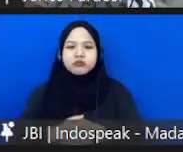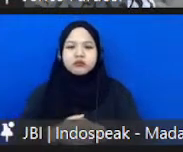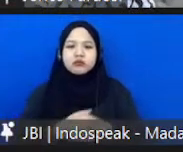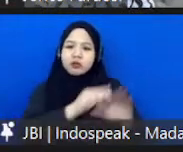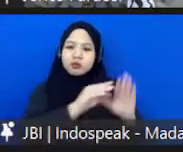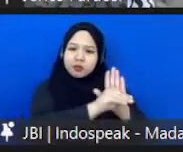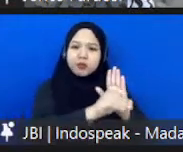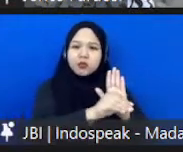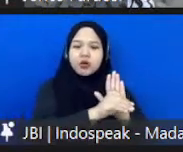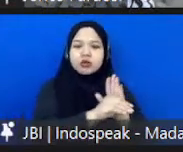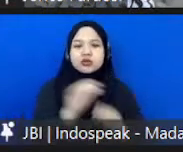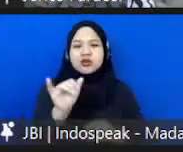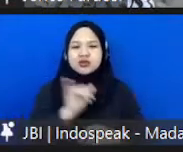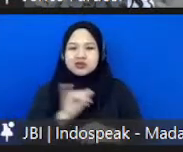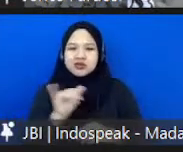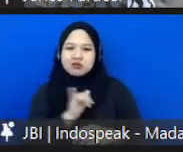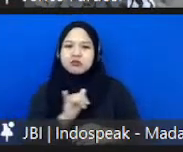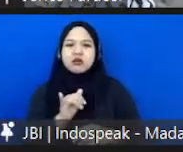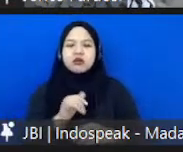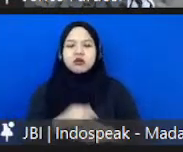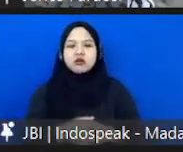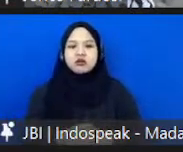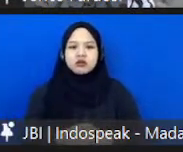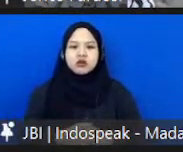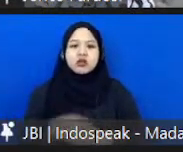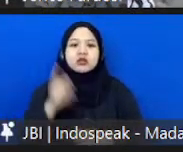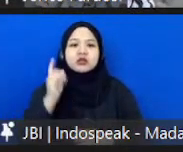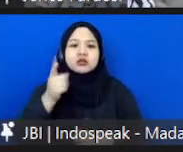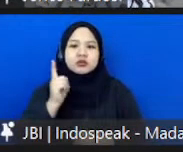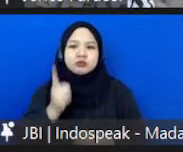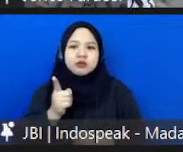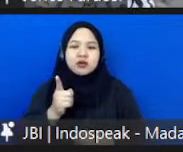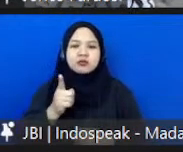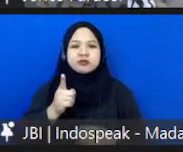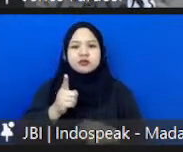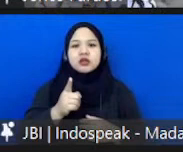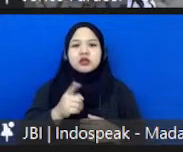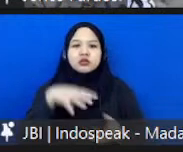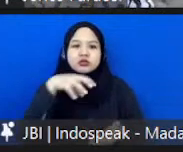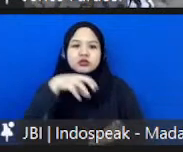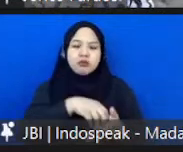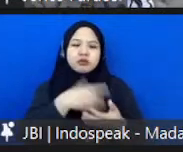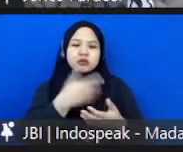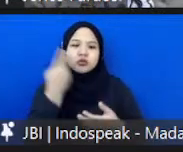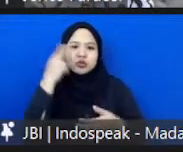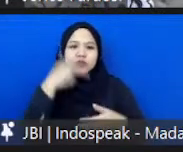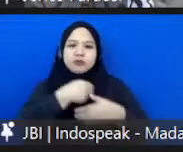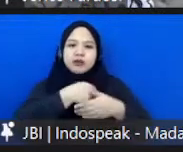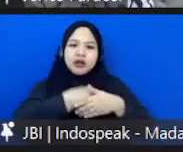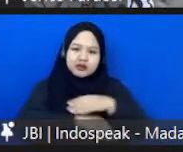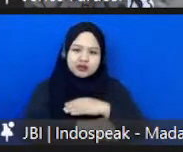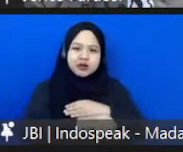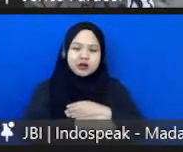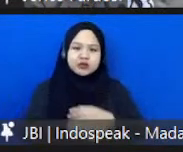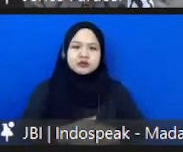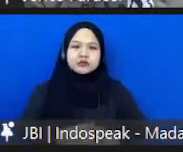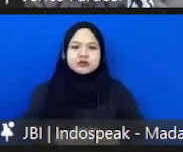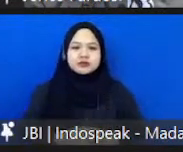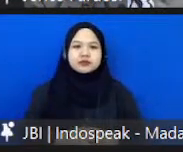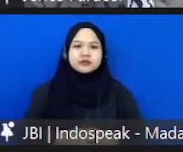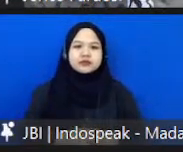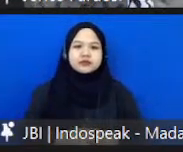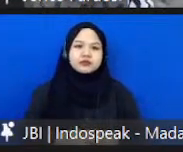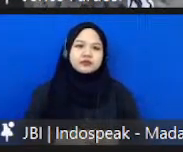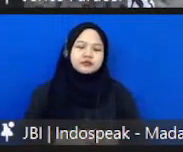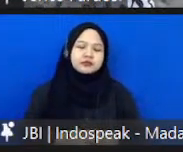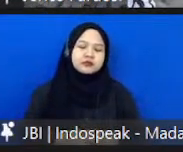kind of like the news is kind of like happening in Papua because of the place of delivery one. So the last issues about